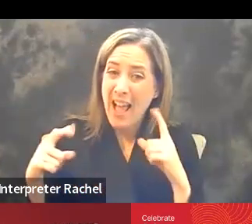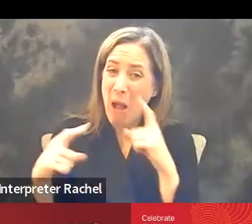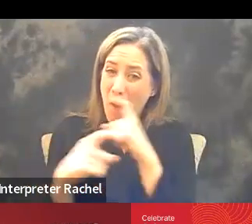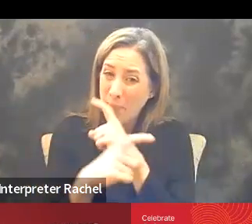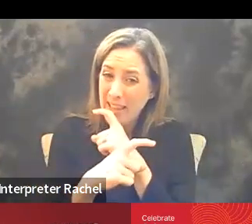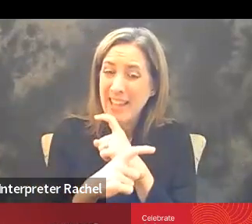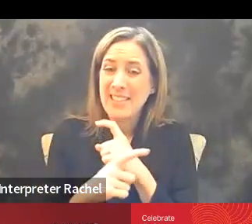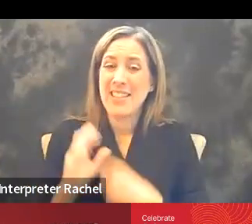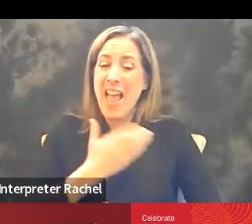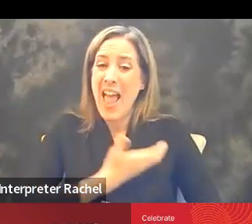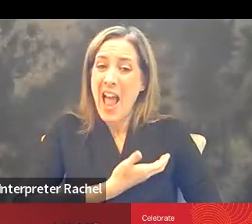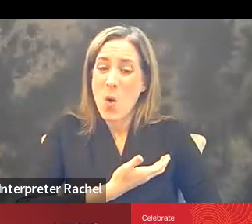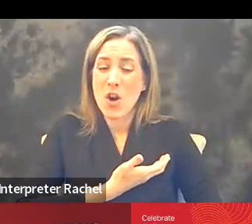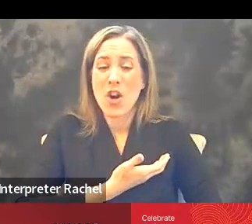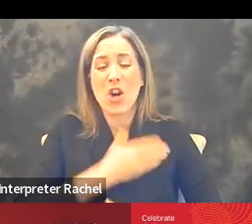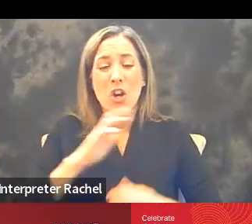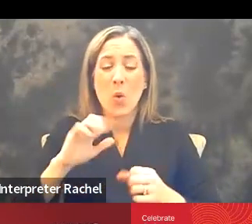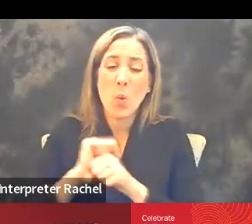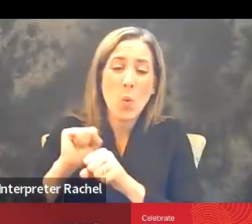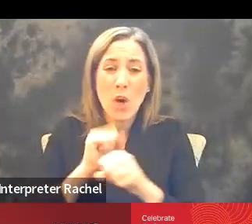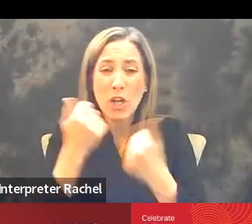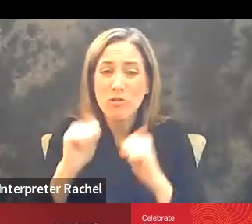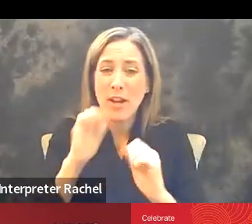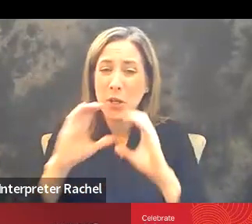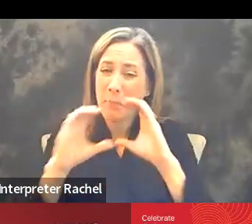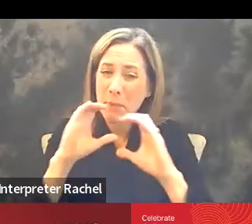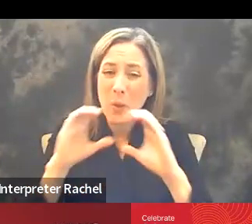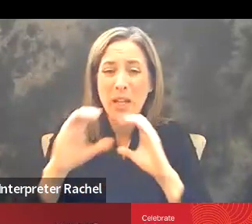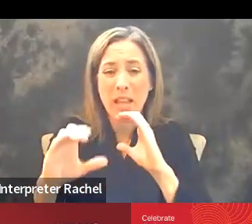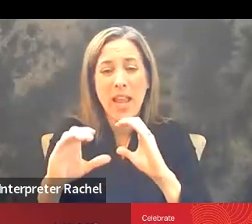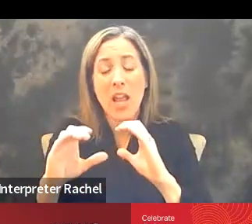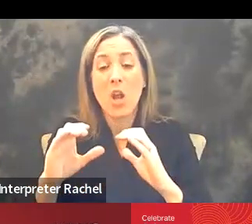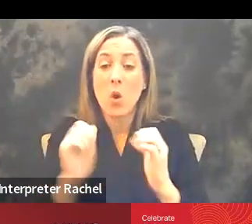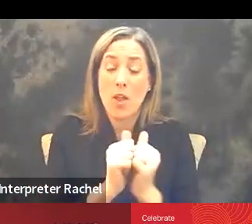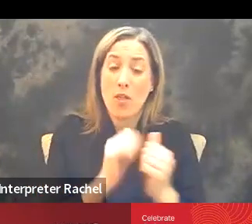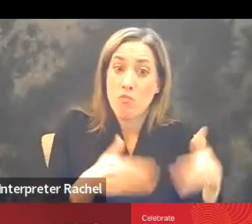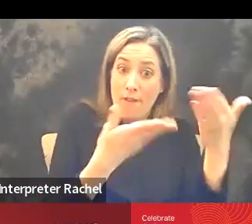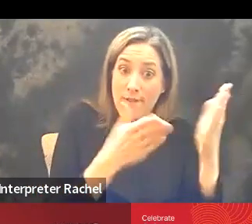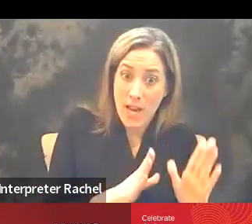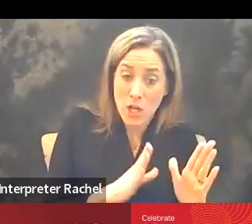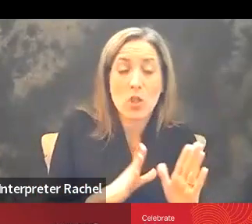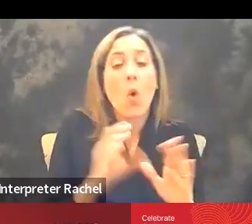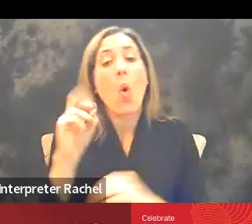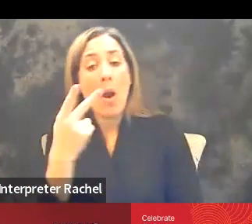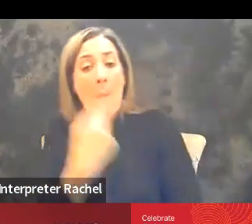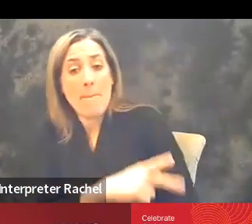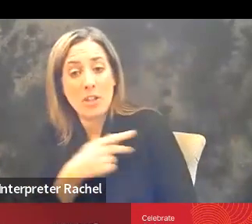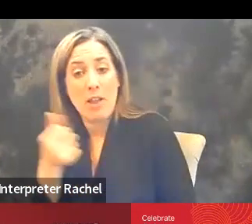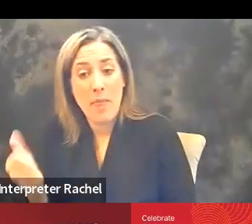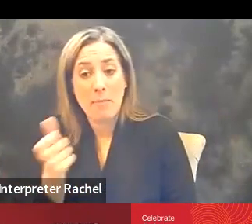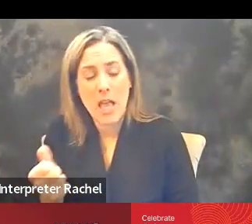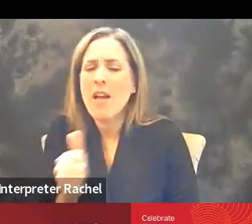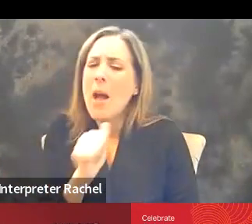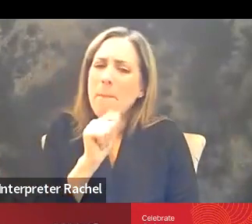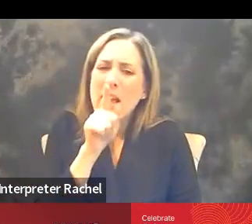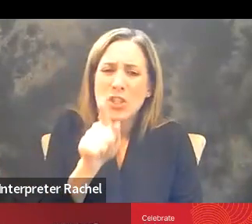layer of complexity when we're trying to communicate, even sometimes between providers, but also with patients themselves. And I don't know if this is something